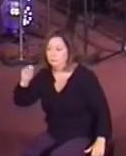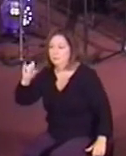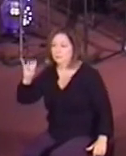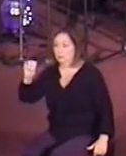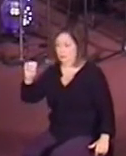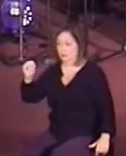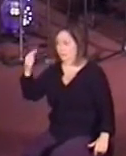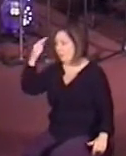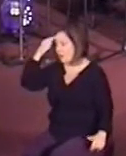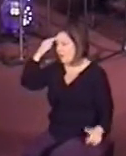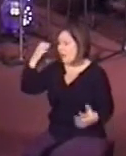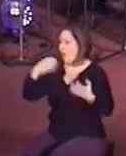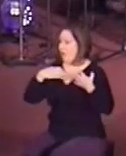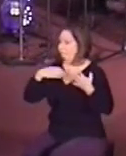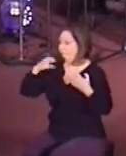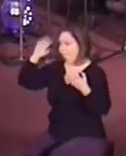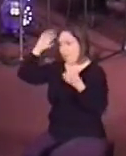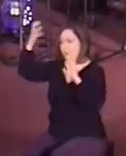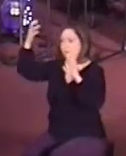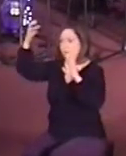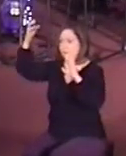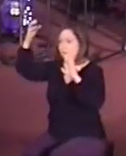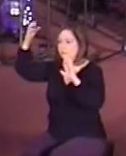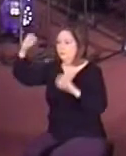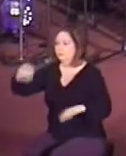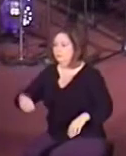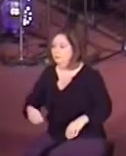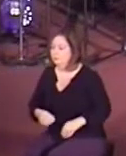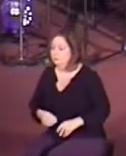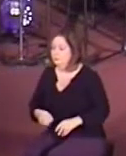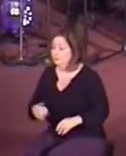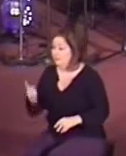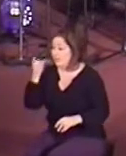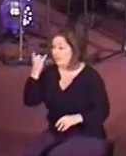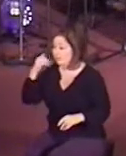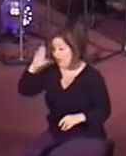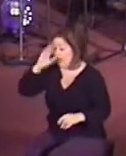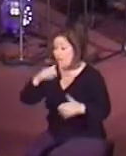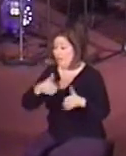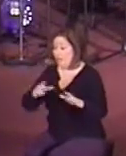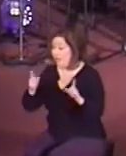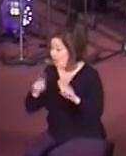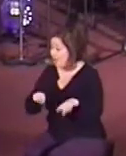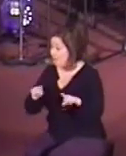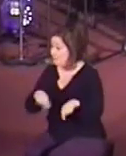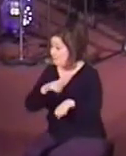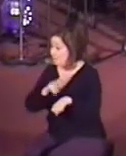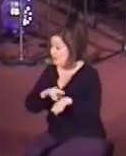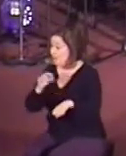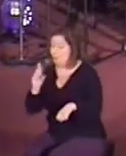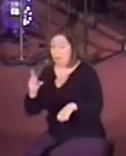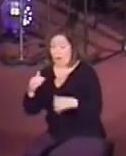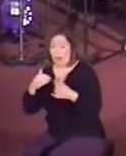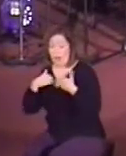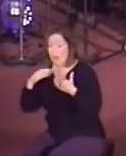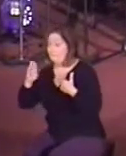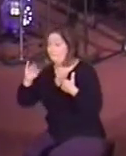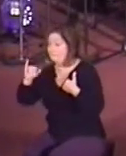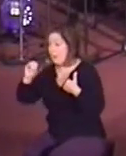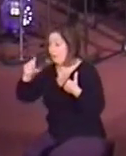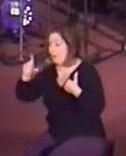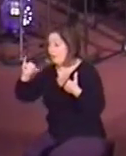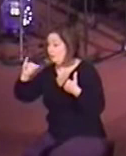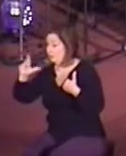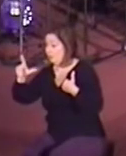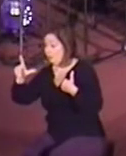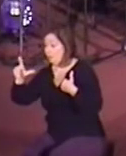mind had some type of mental disorder. And whether or not God allowed this to happen naturally, maybe he had certain biological or